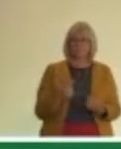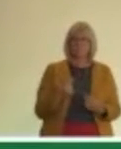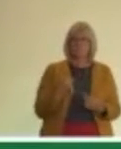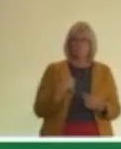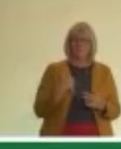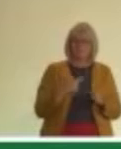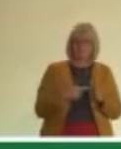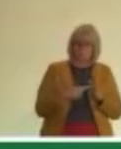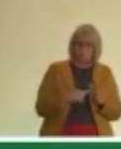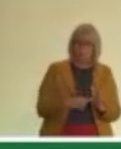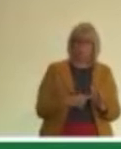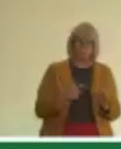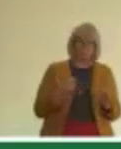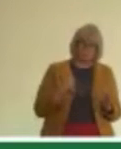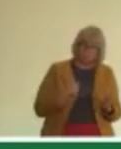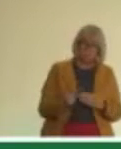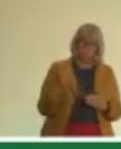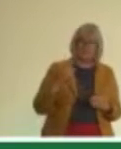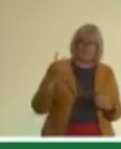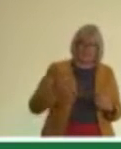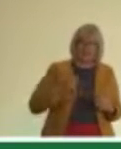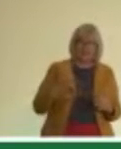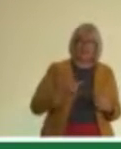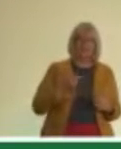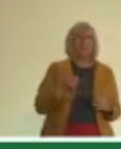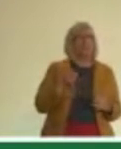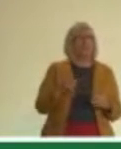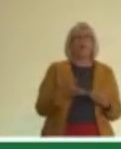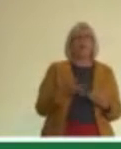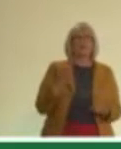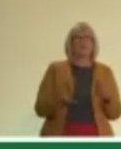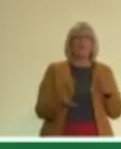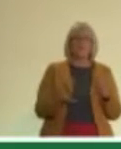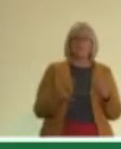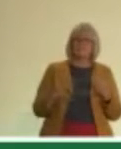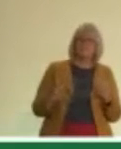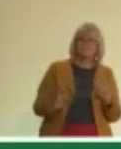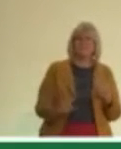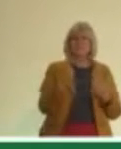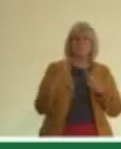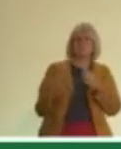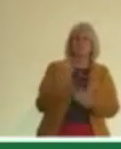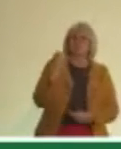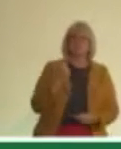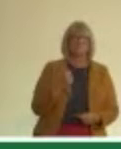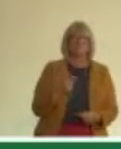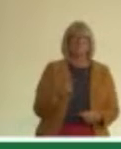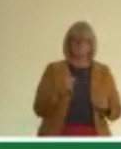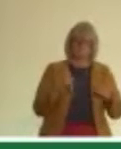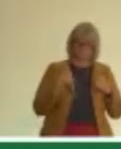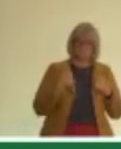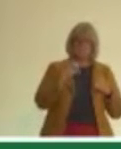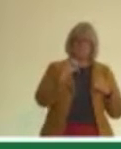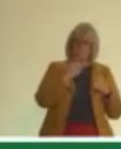time again that even under the unfair first past the post system, we can and do win. And friends, we have done